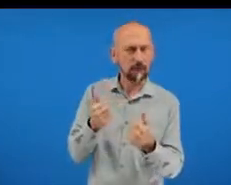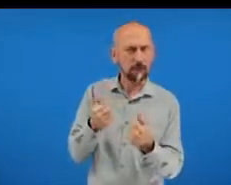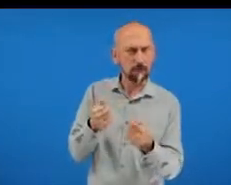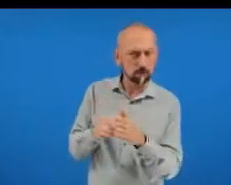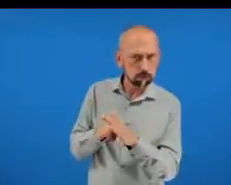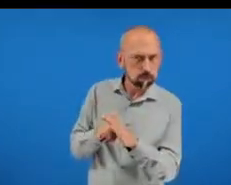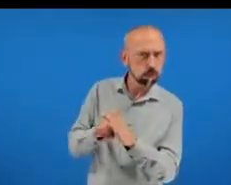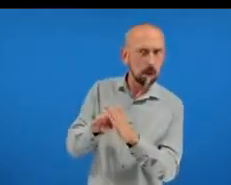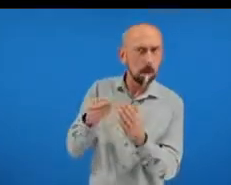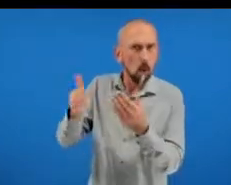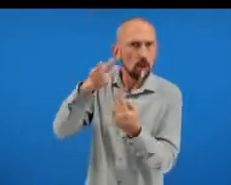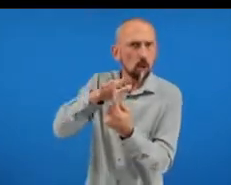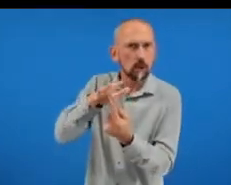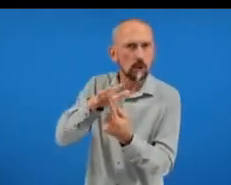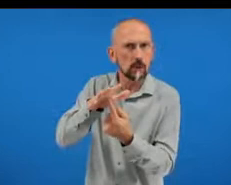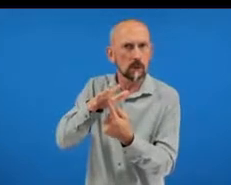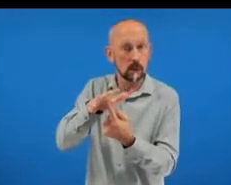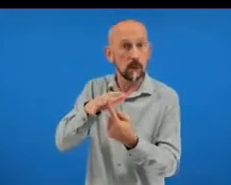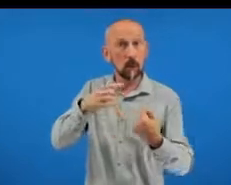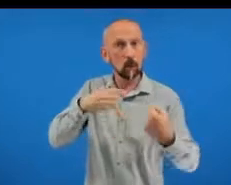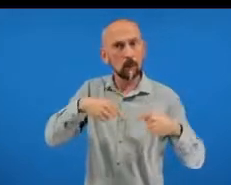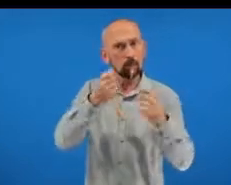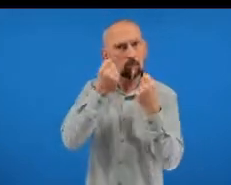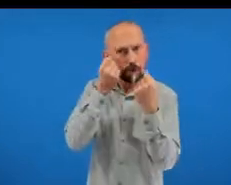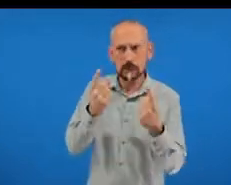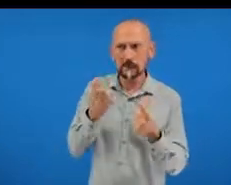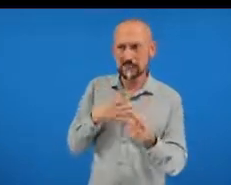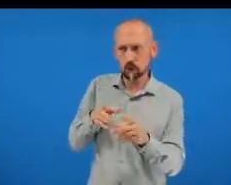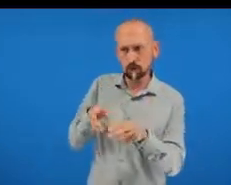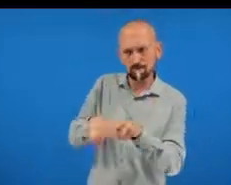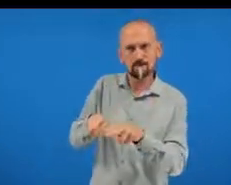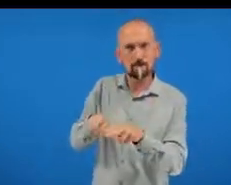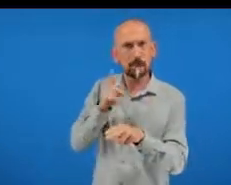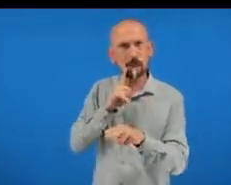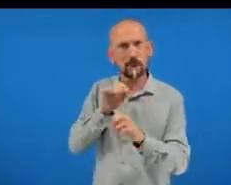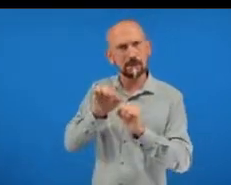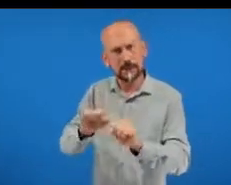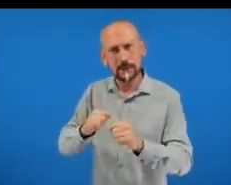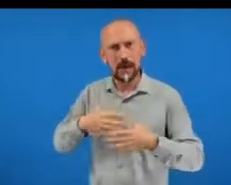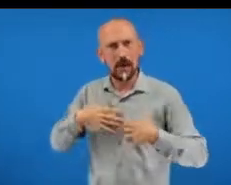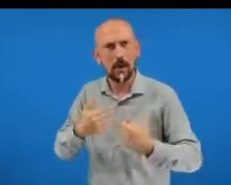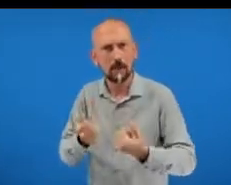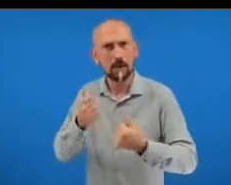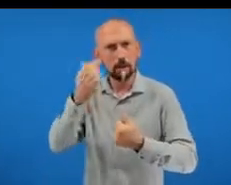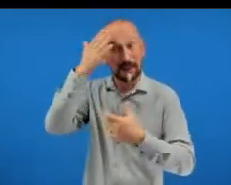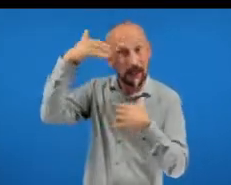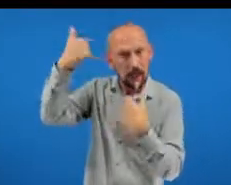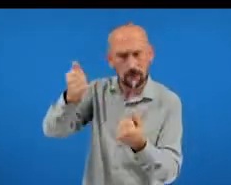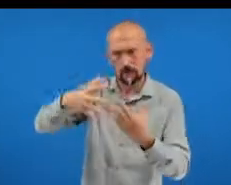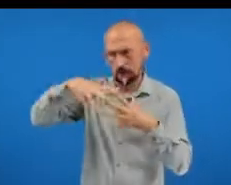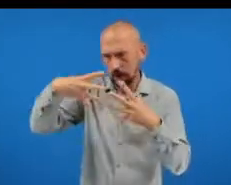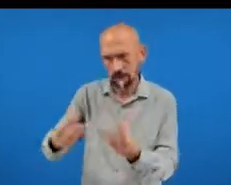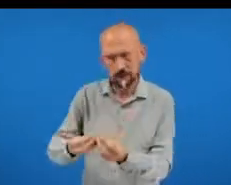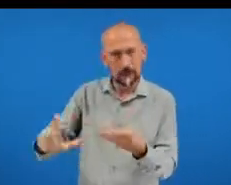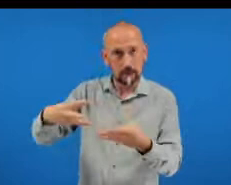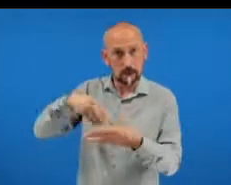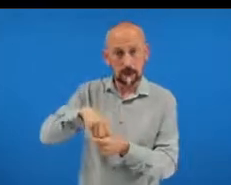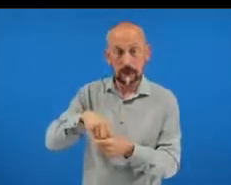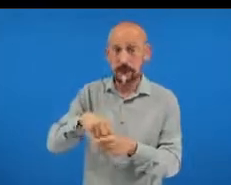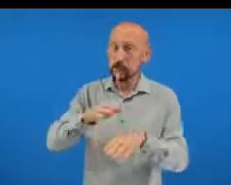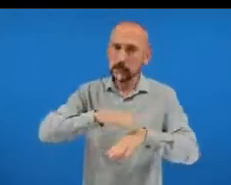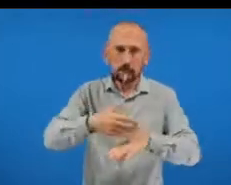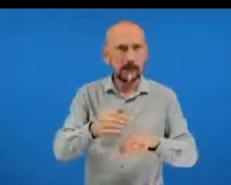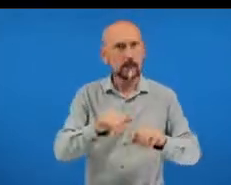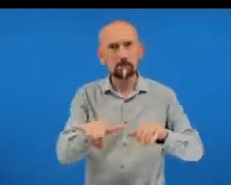treatment holistically. And I think that that's very much valued across party. So please, if you're interested, do get in touch with